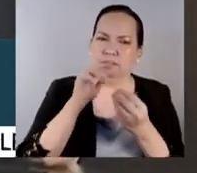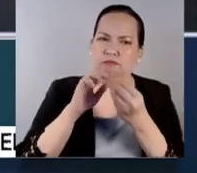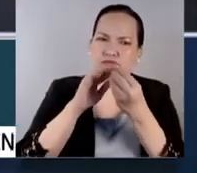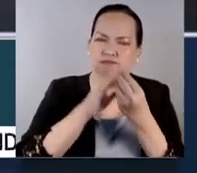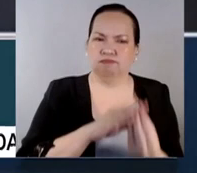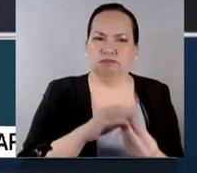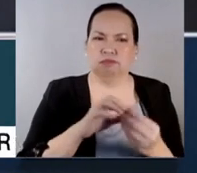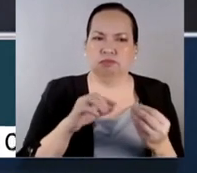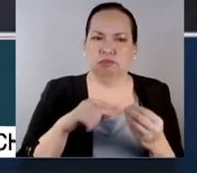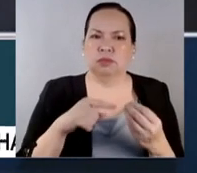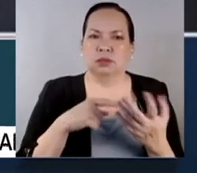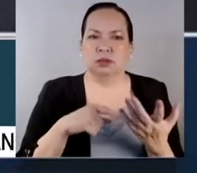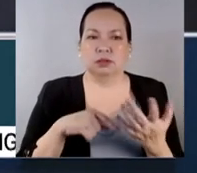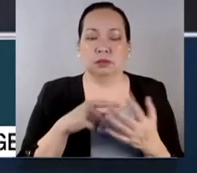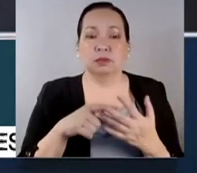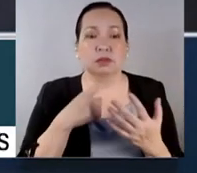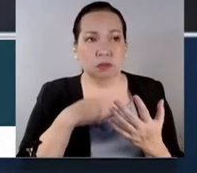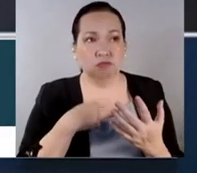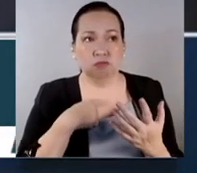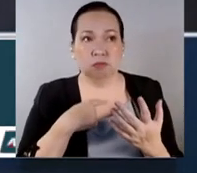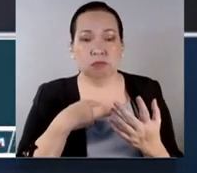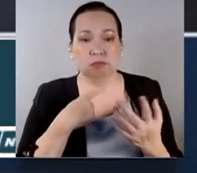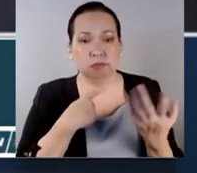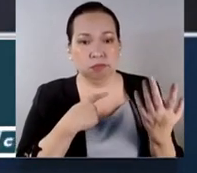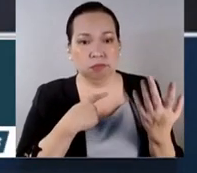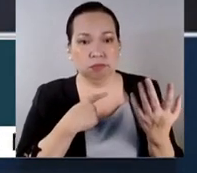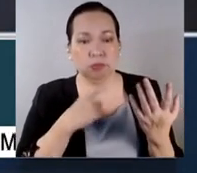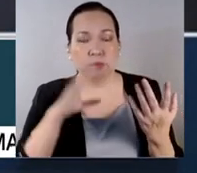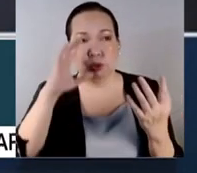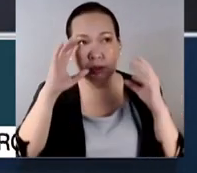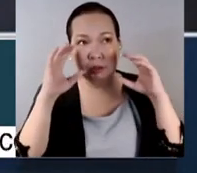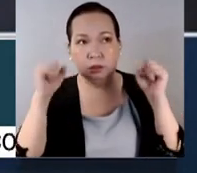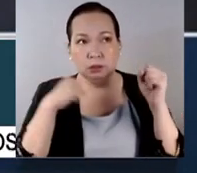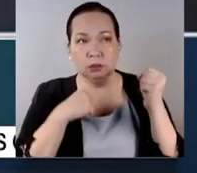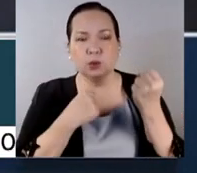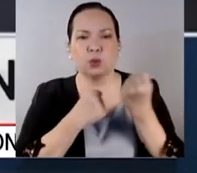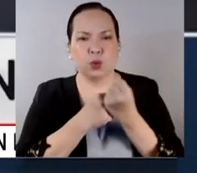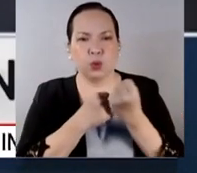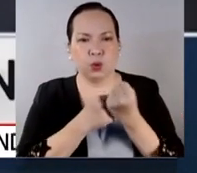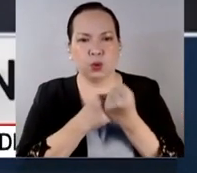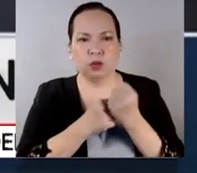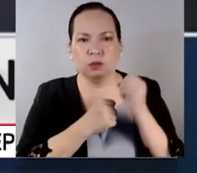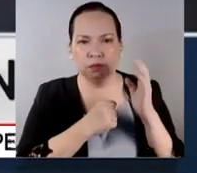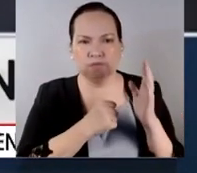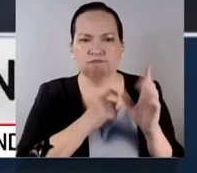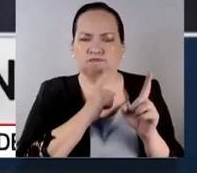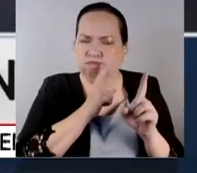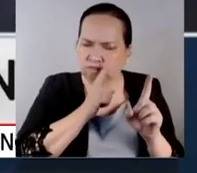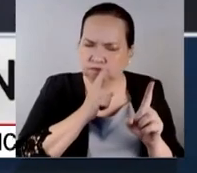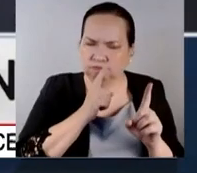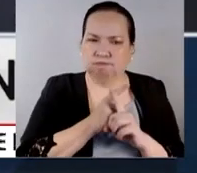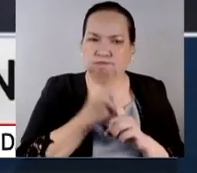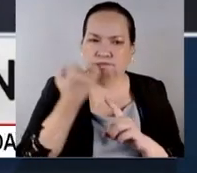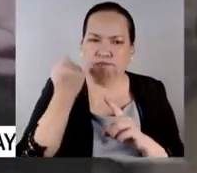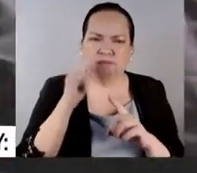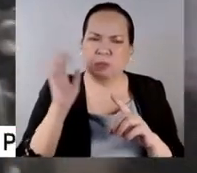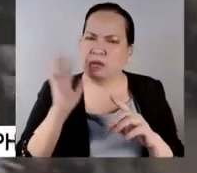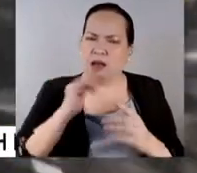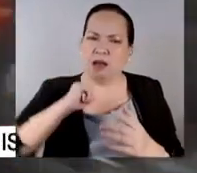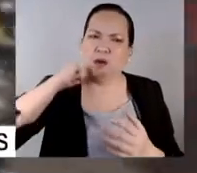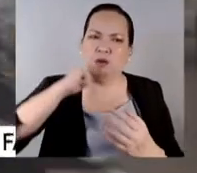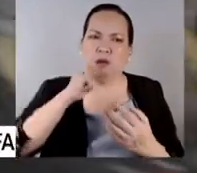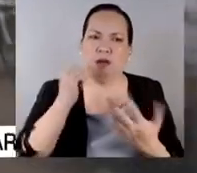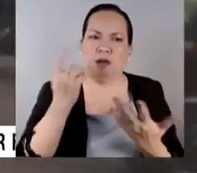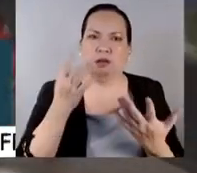values. But we will, as president, lean in against woke ideology and against the sexualization of children.